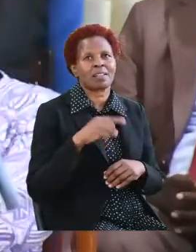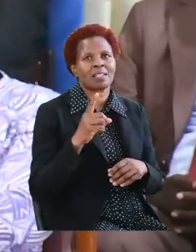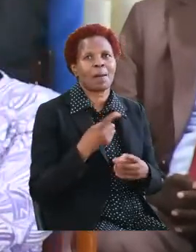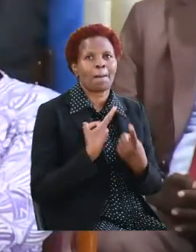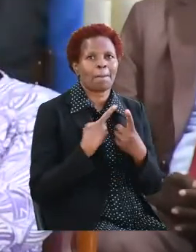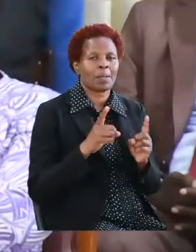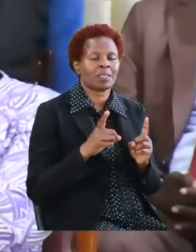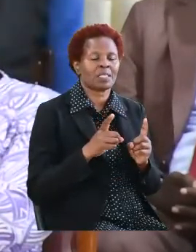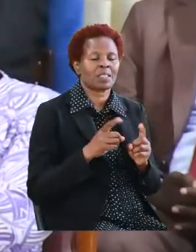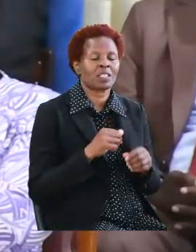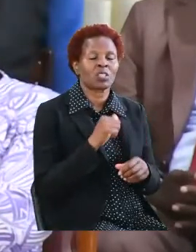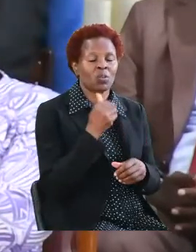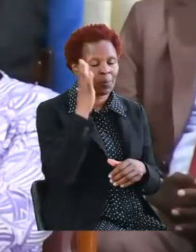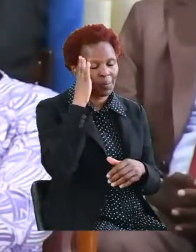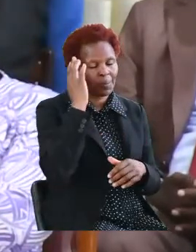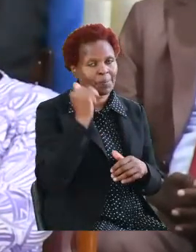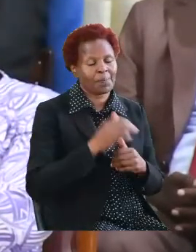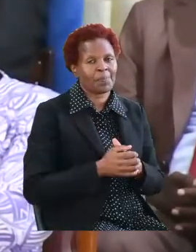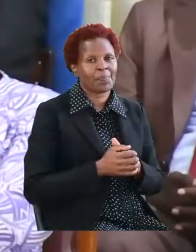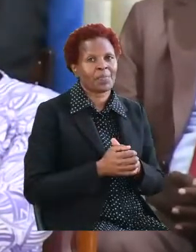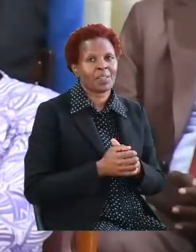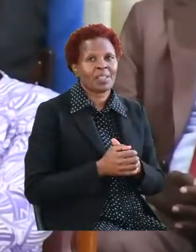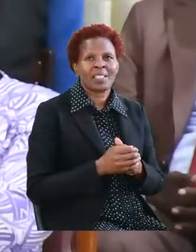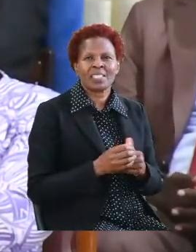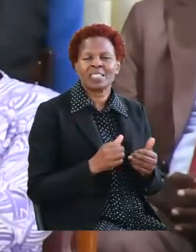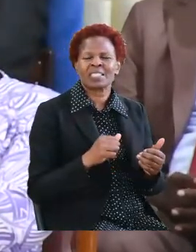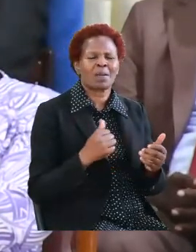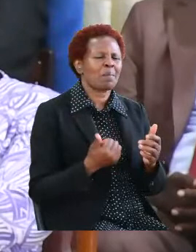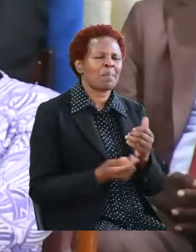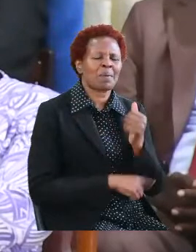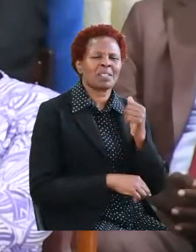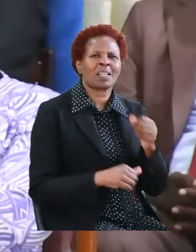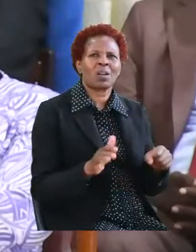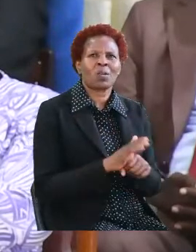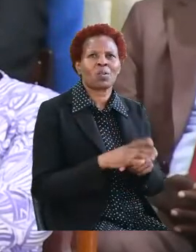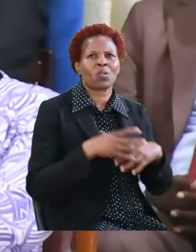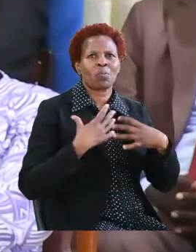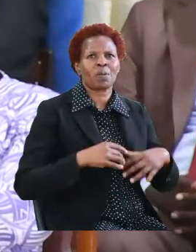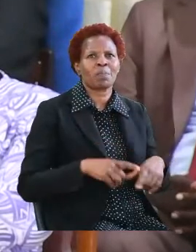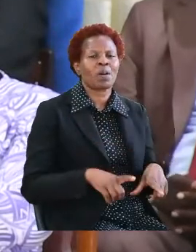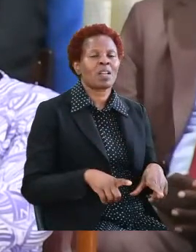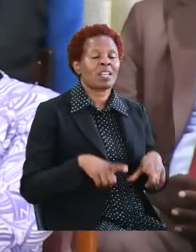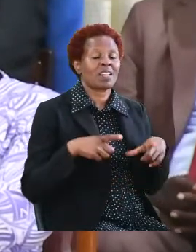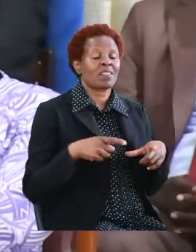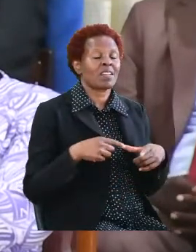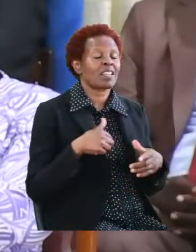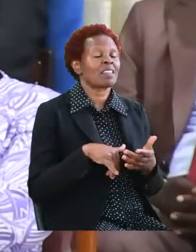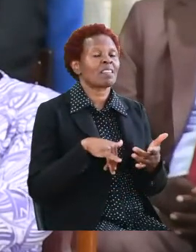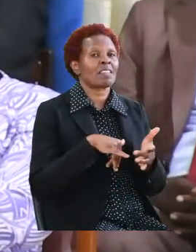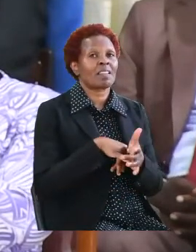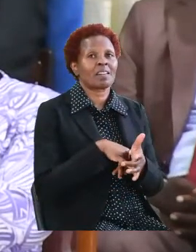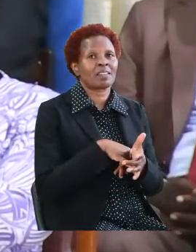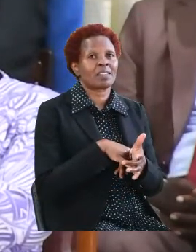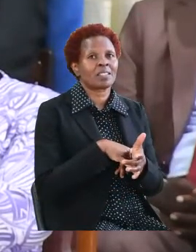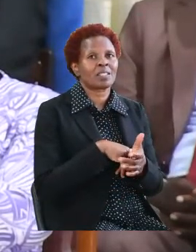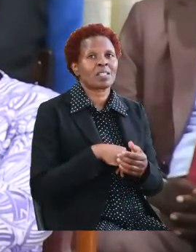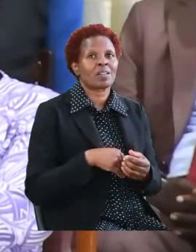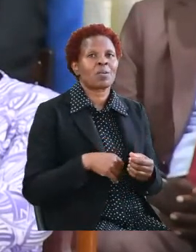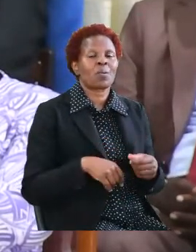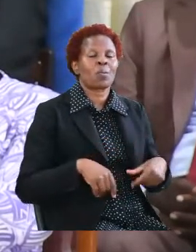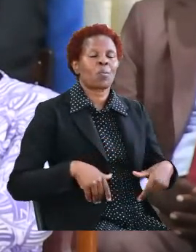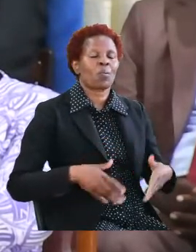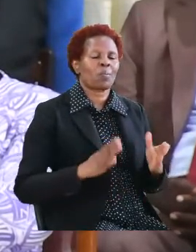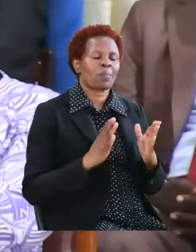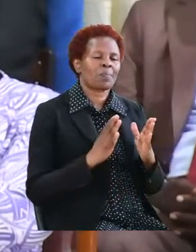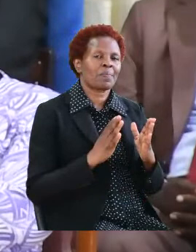yet they didn't know. It is so unfortunate that many of us live in such situations. Many things that